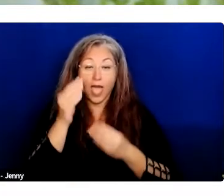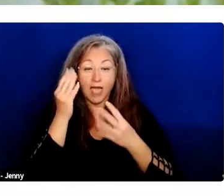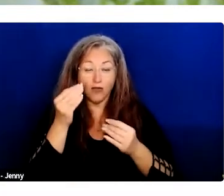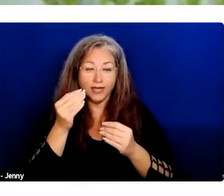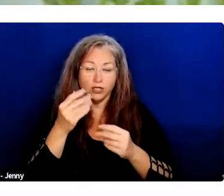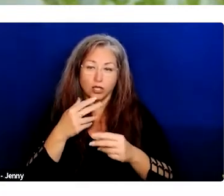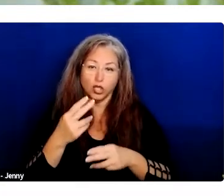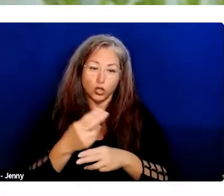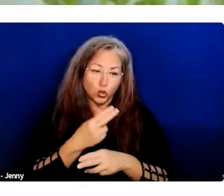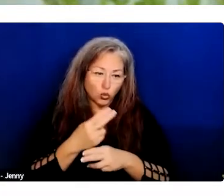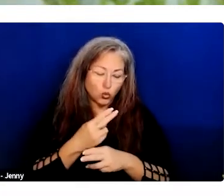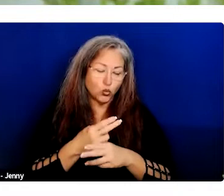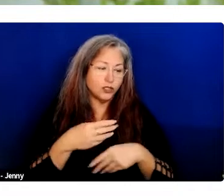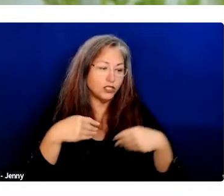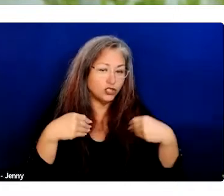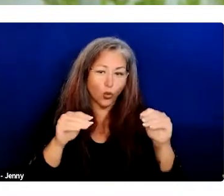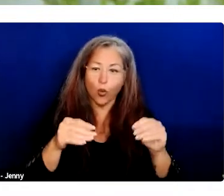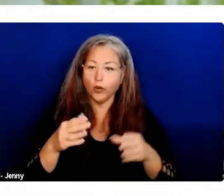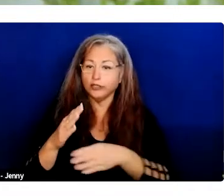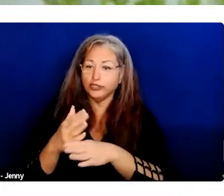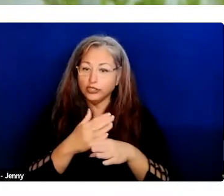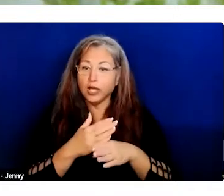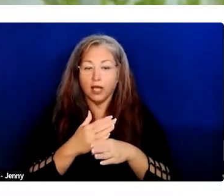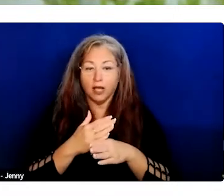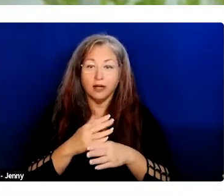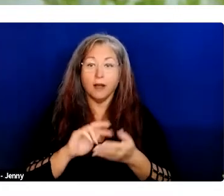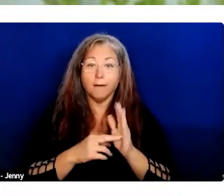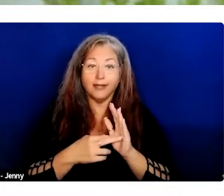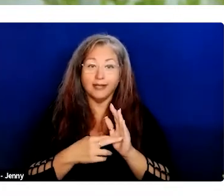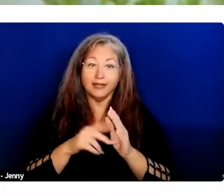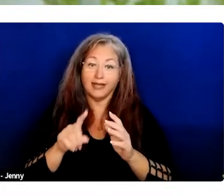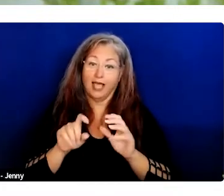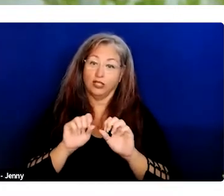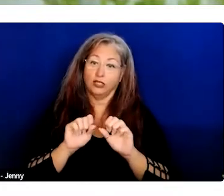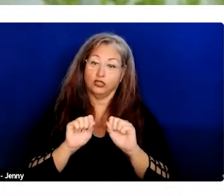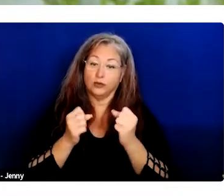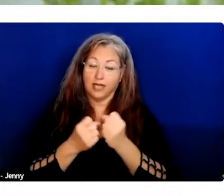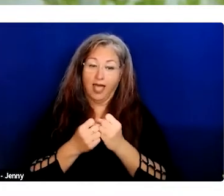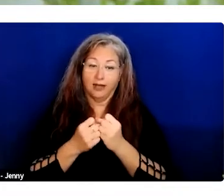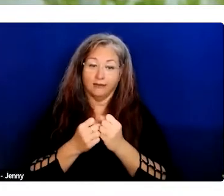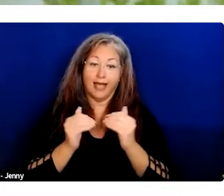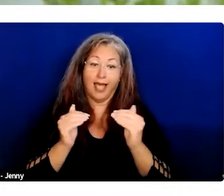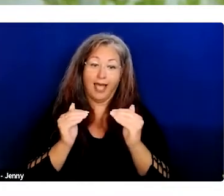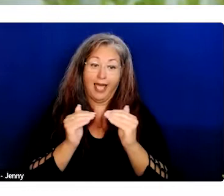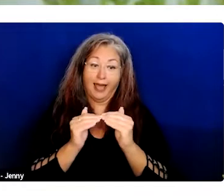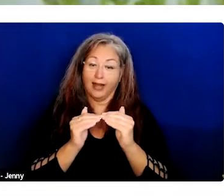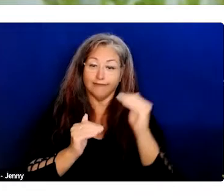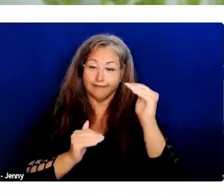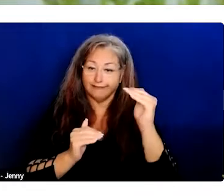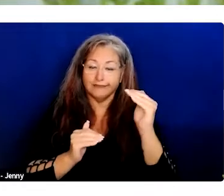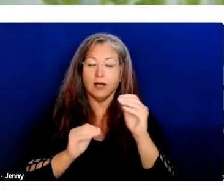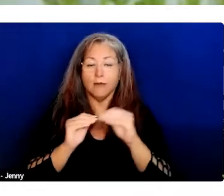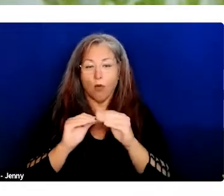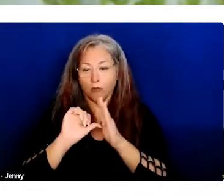used, shared, sold, which consequently reinforces societal and economic inequities. Additionally, and something that